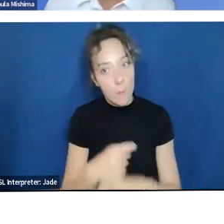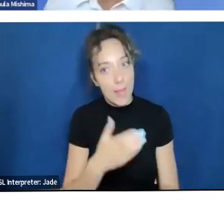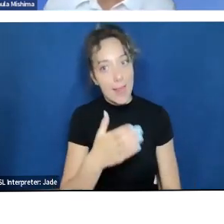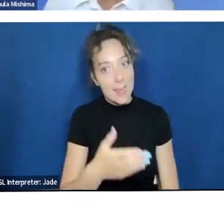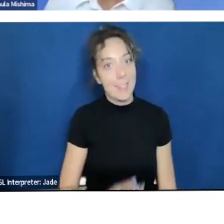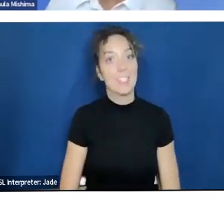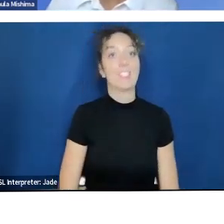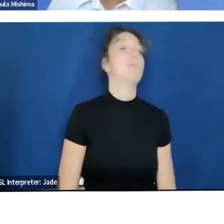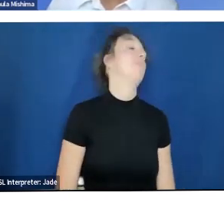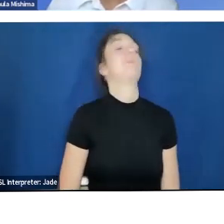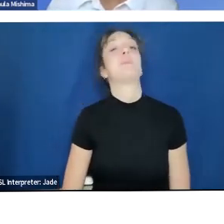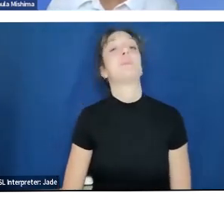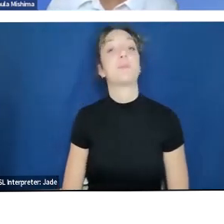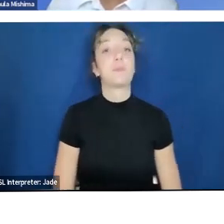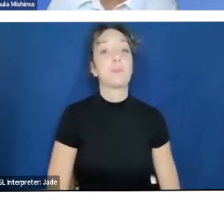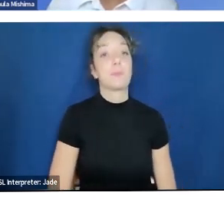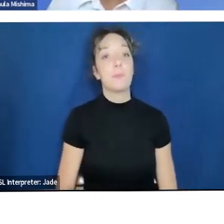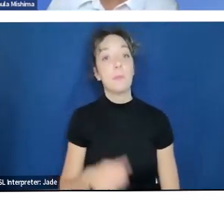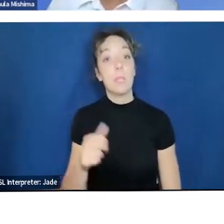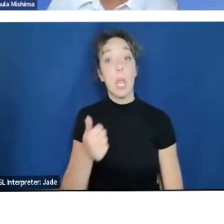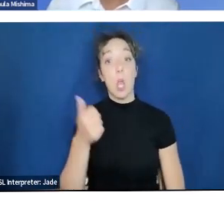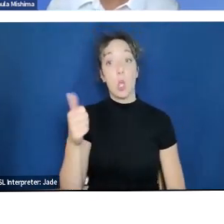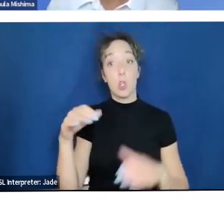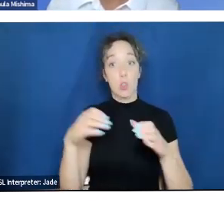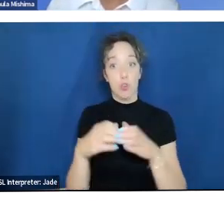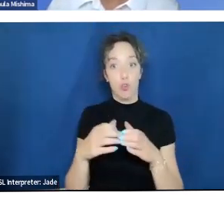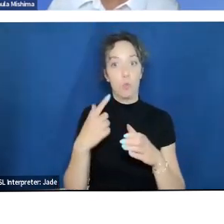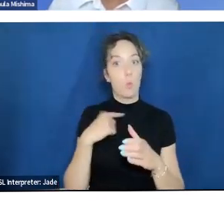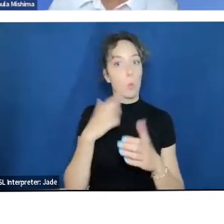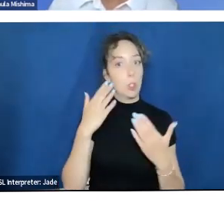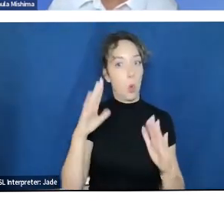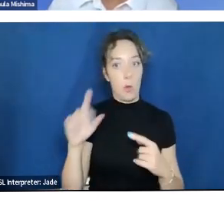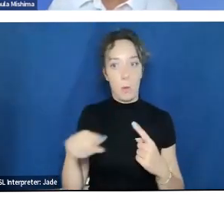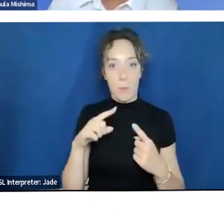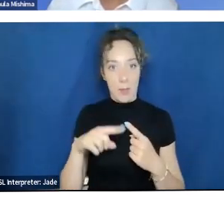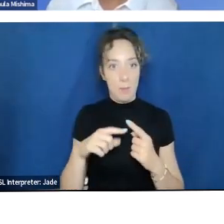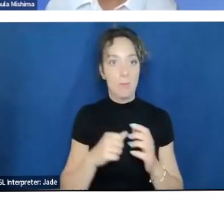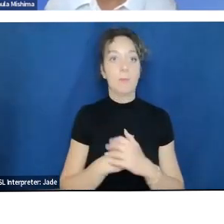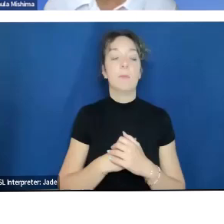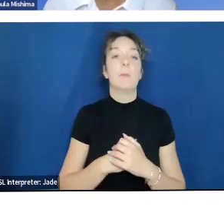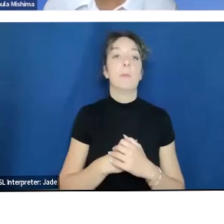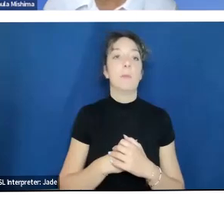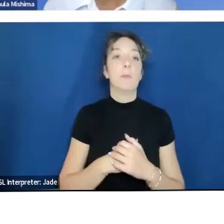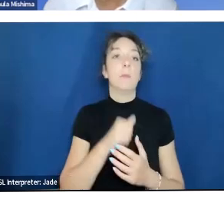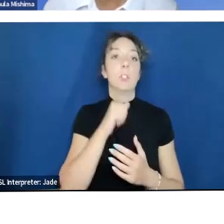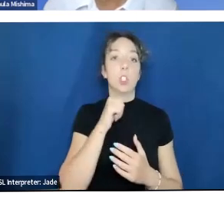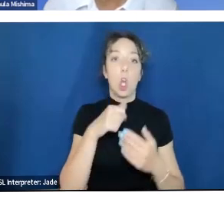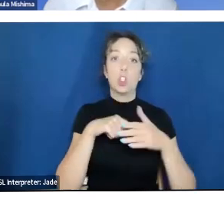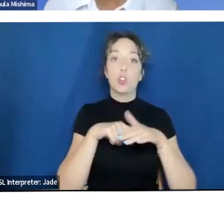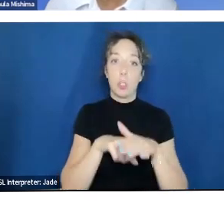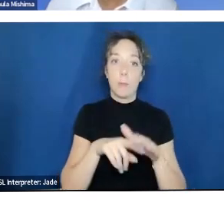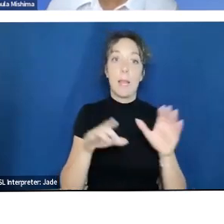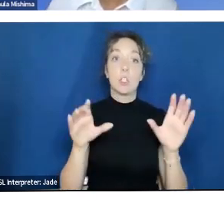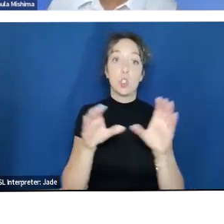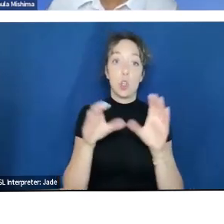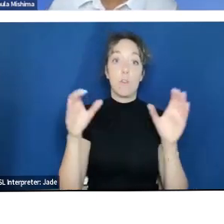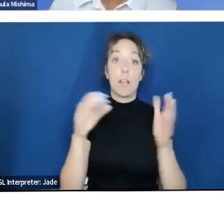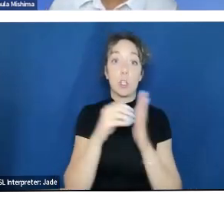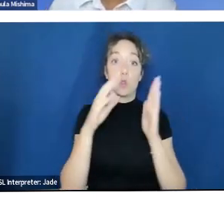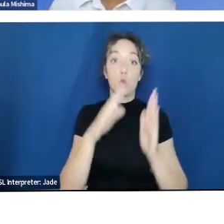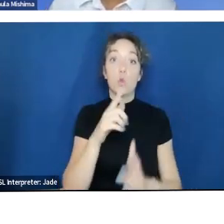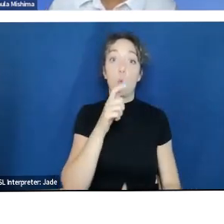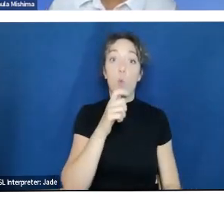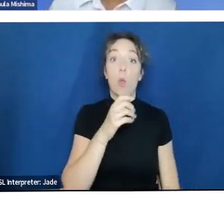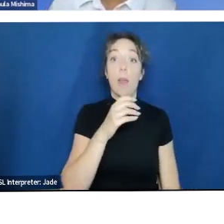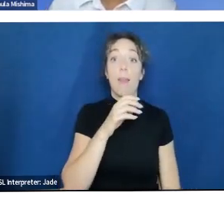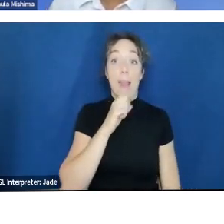the other group that we don't know about are the non-streamlined certified students who are